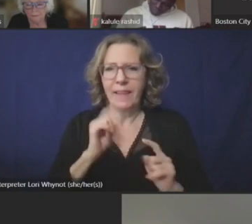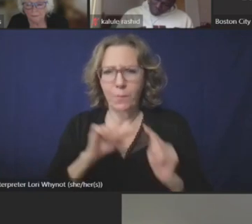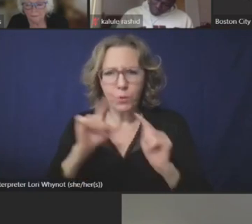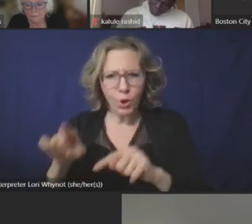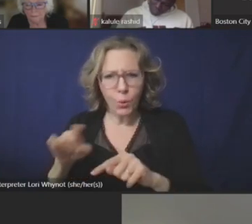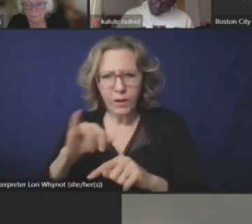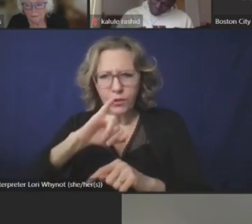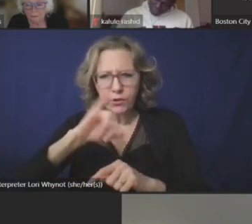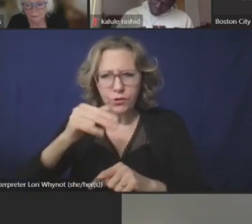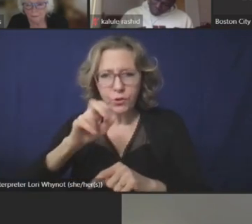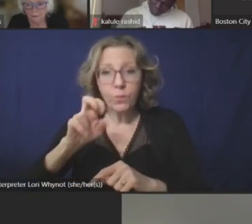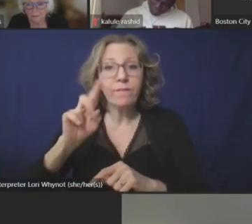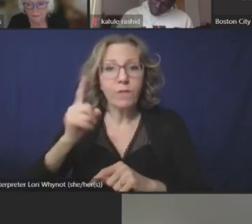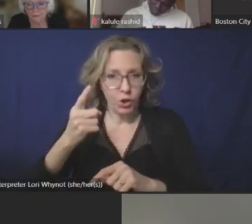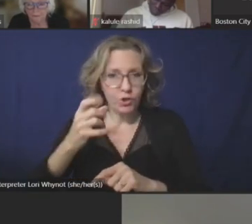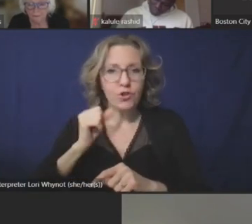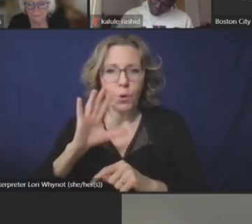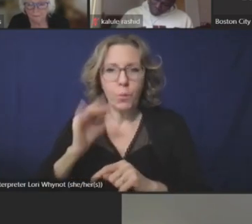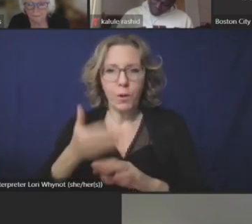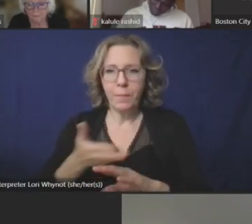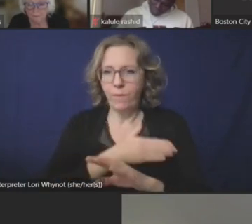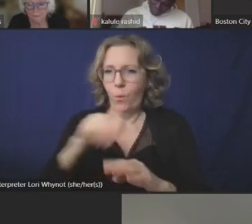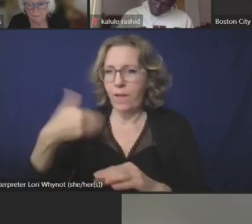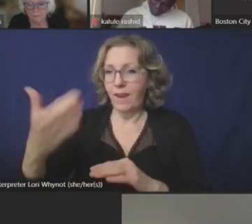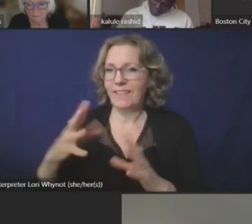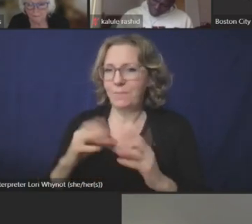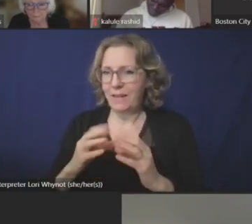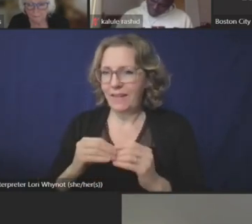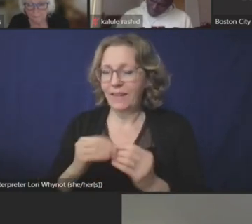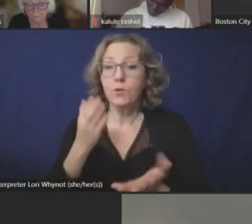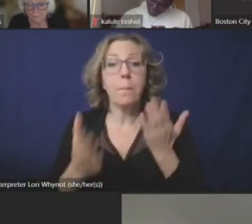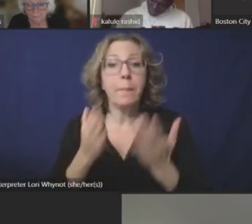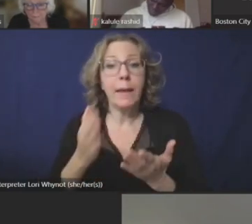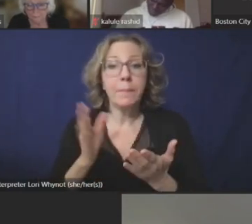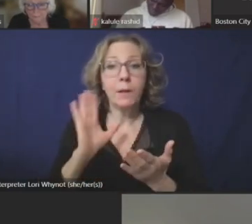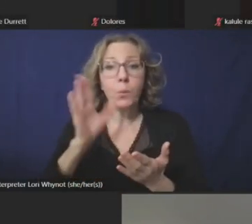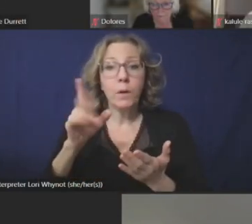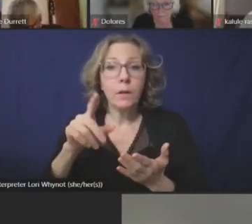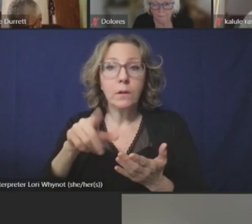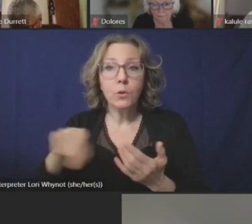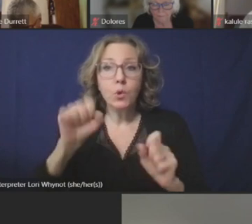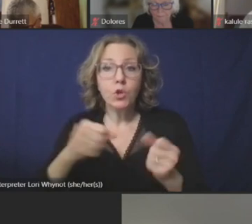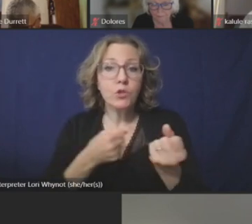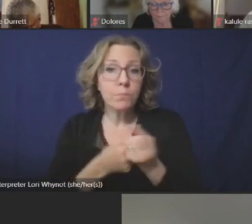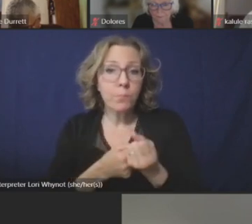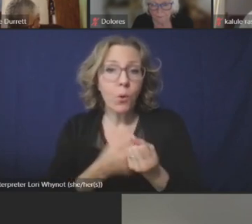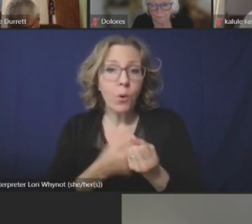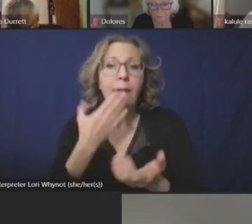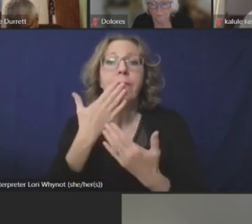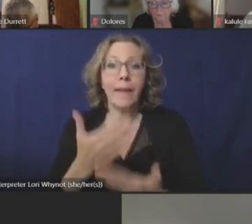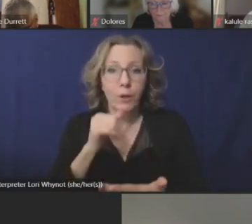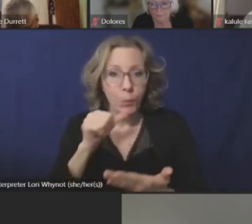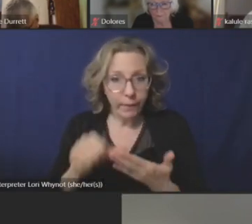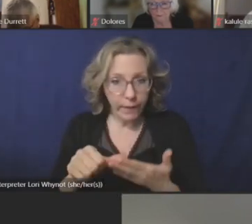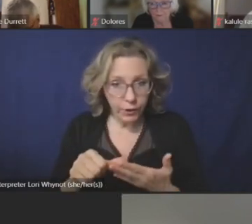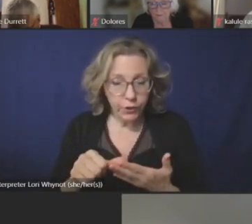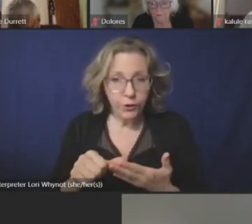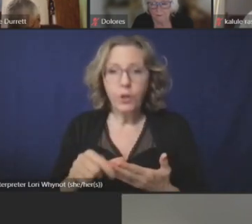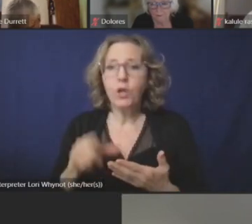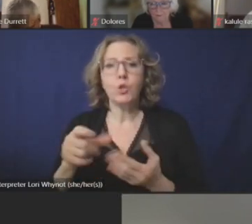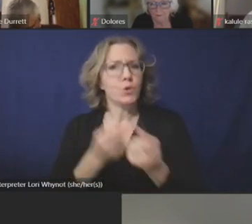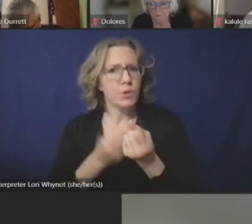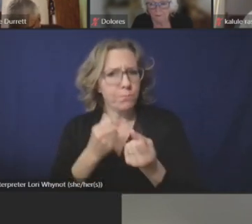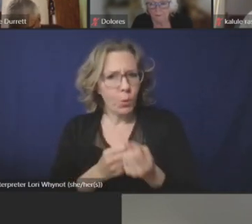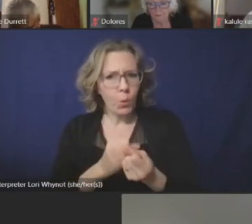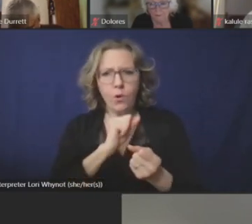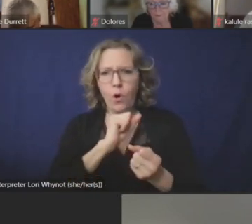June 1st. So maybe it will be a thank you letter and just emphasizing that you all support all these initiatives and talking about the work